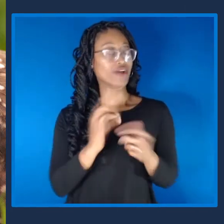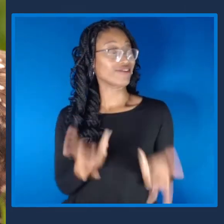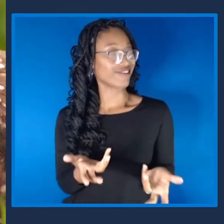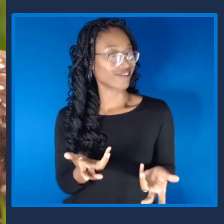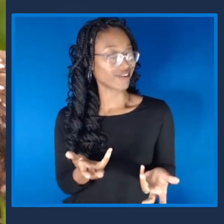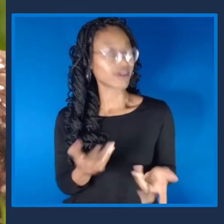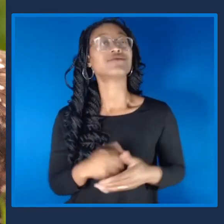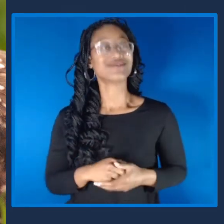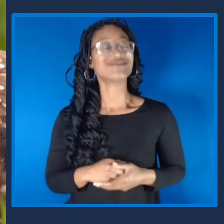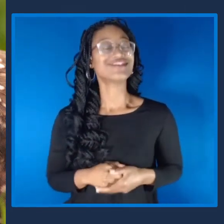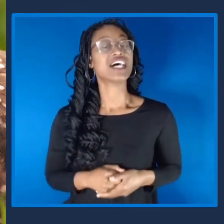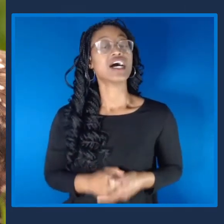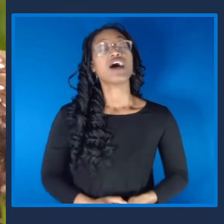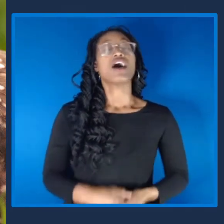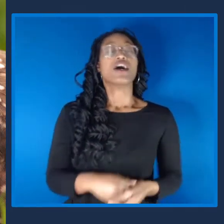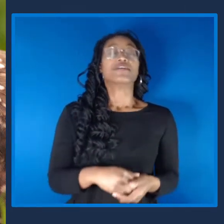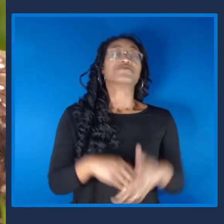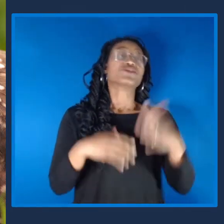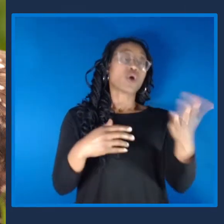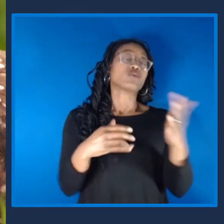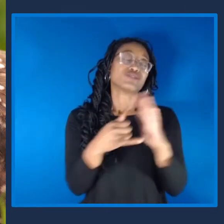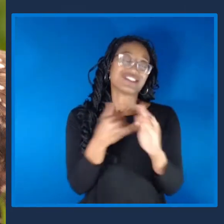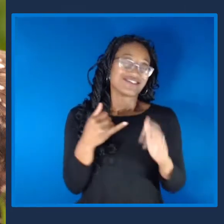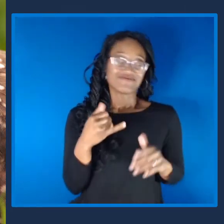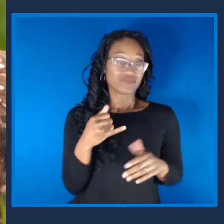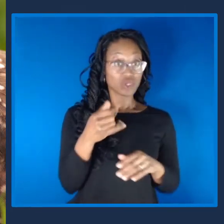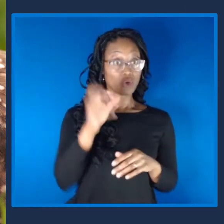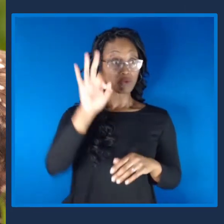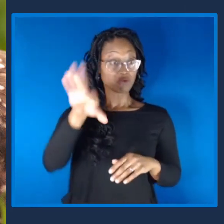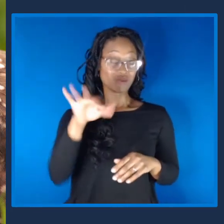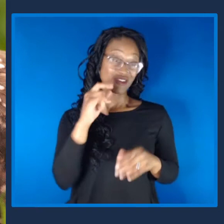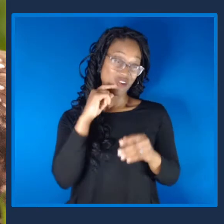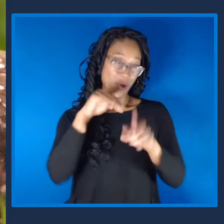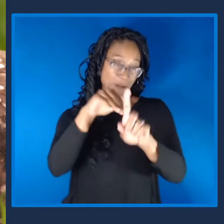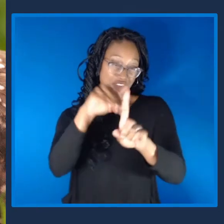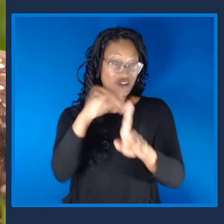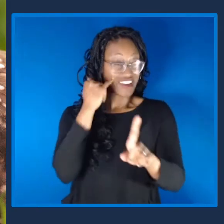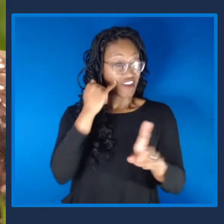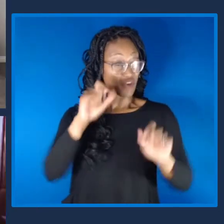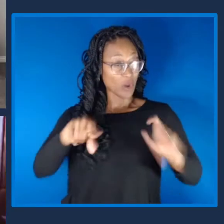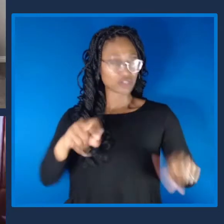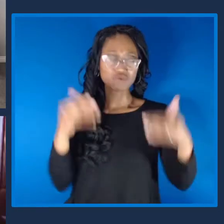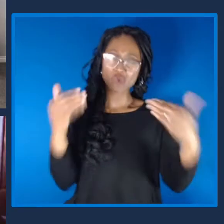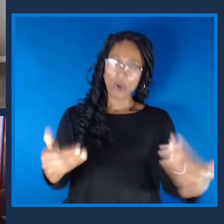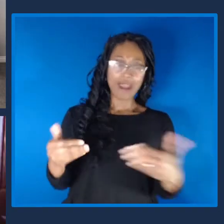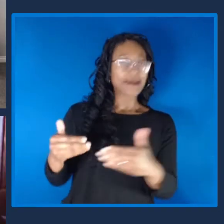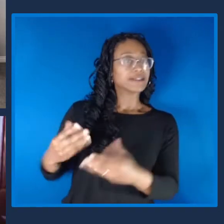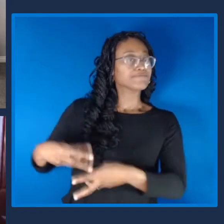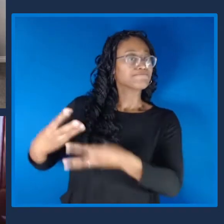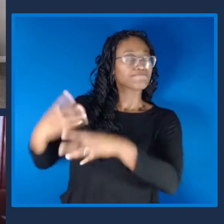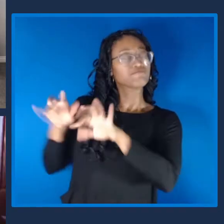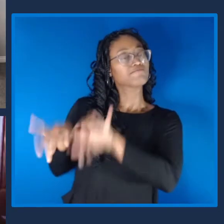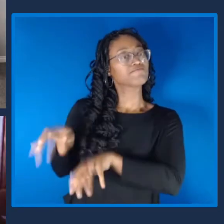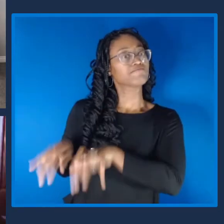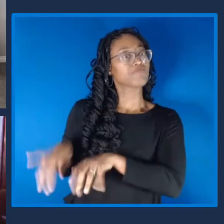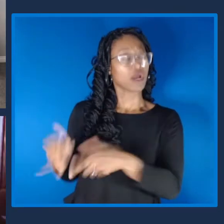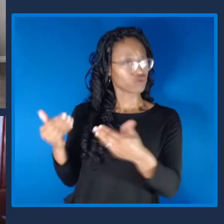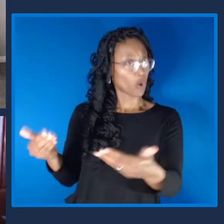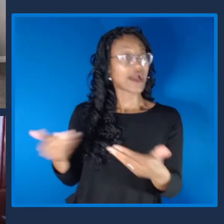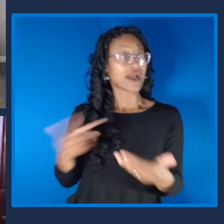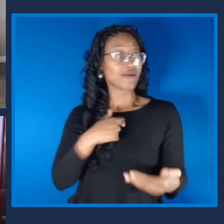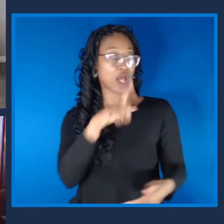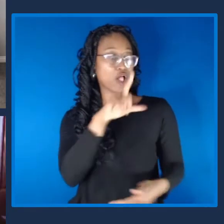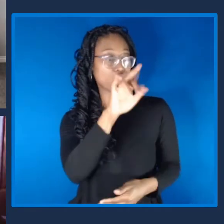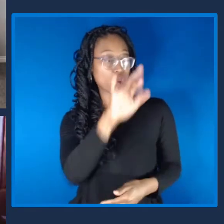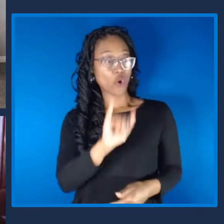So quick housekeeping point, as a reminder, if you have questions, just ask them throughout the whole session. Natalie, Lori, and I are in the chat,